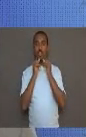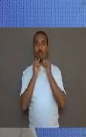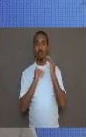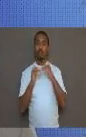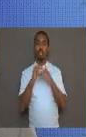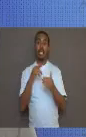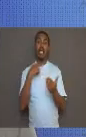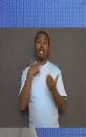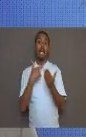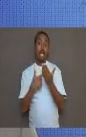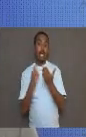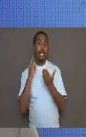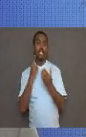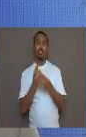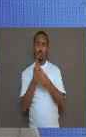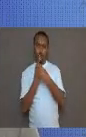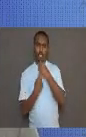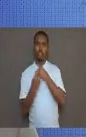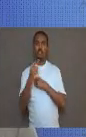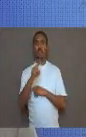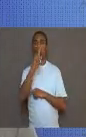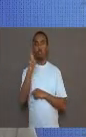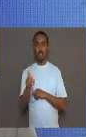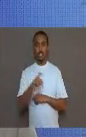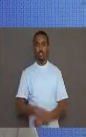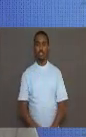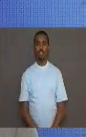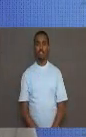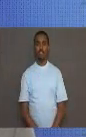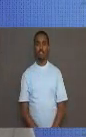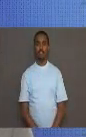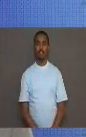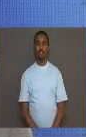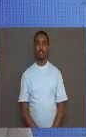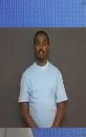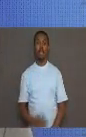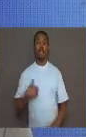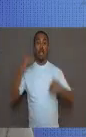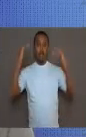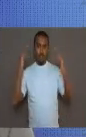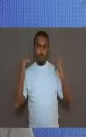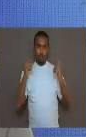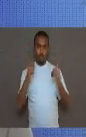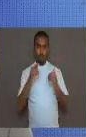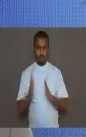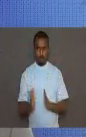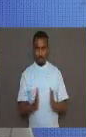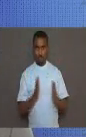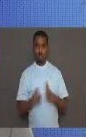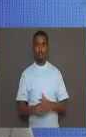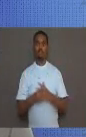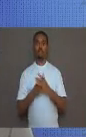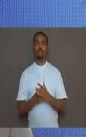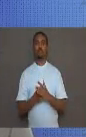we hear to specific questions. I hope you are ready to